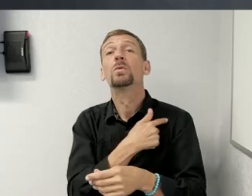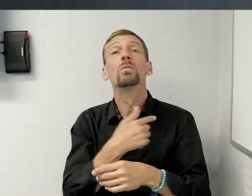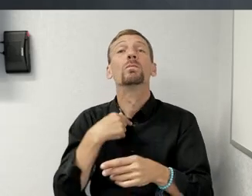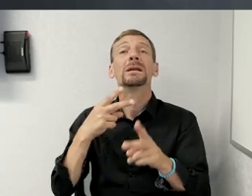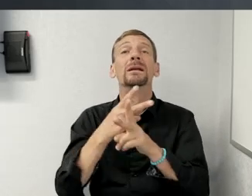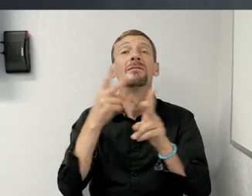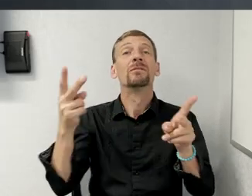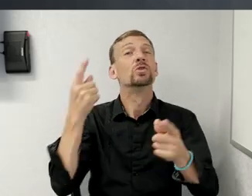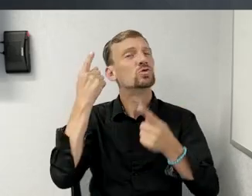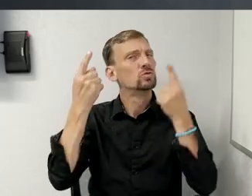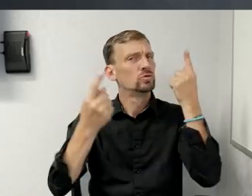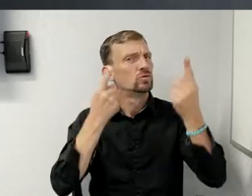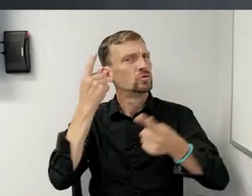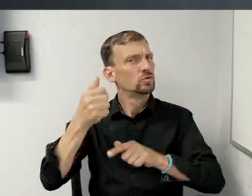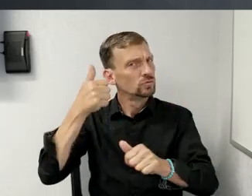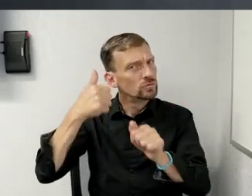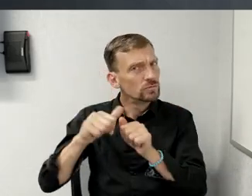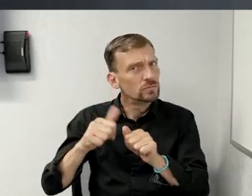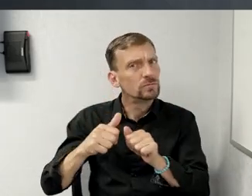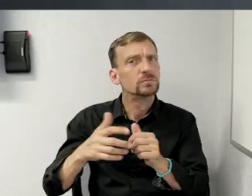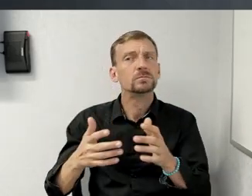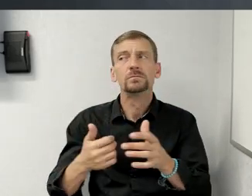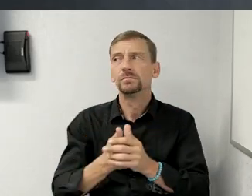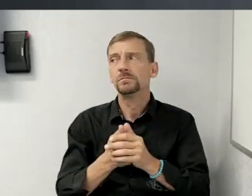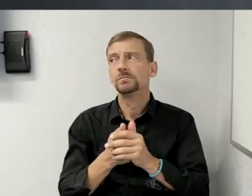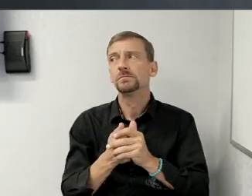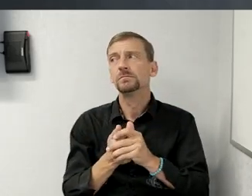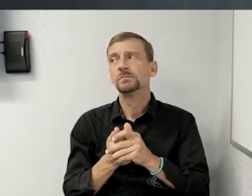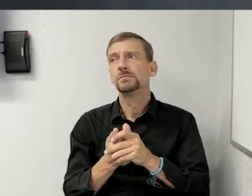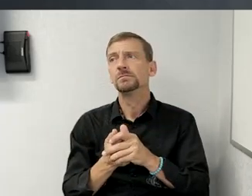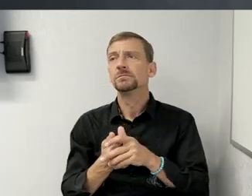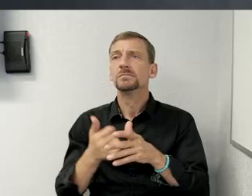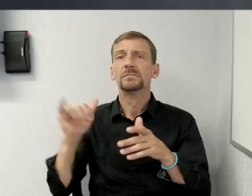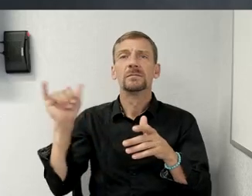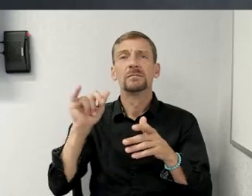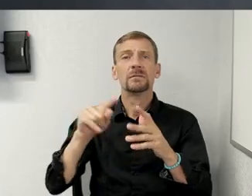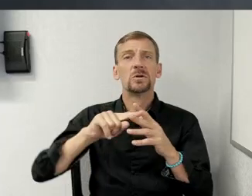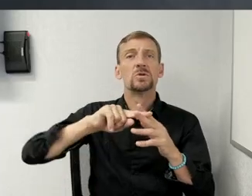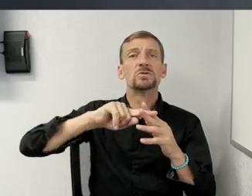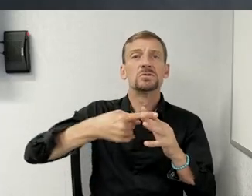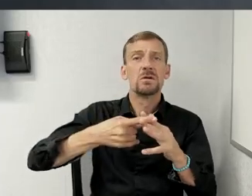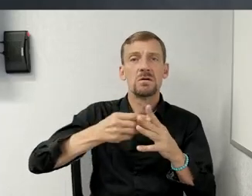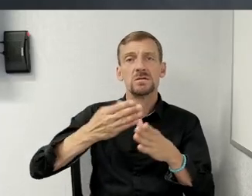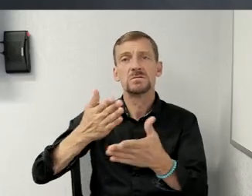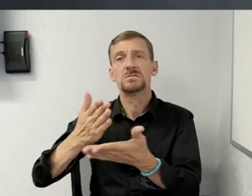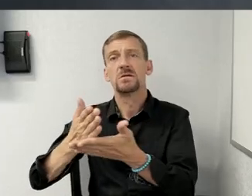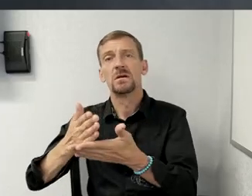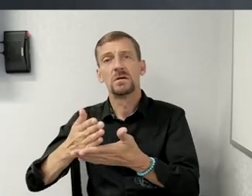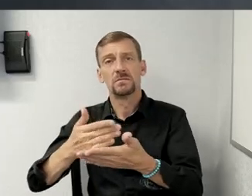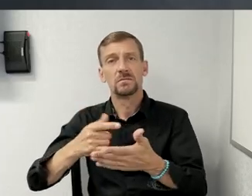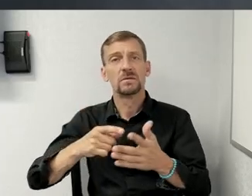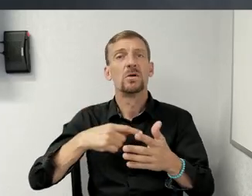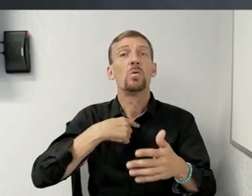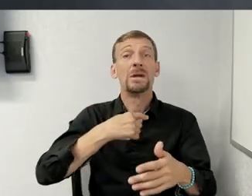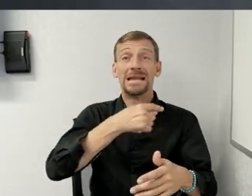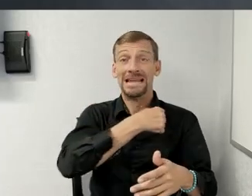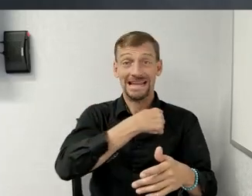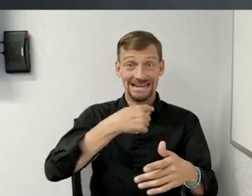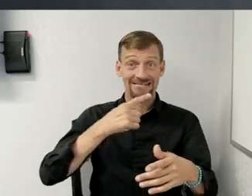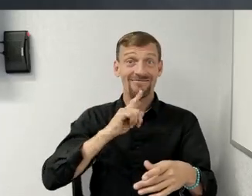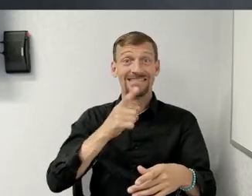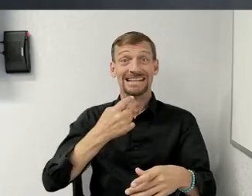very mindful that it's almost like a start-stop approach. We deliberately are saying,